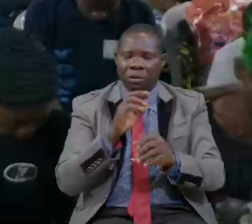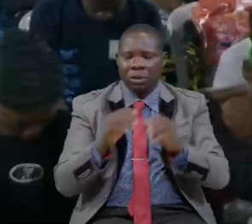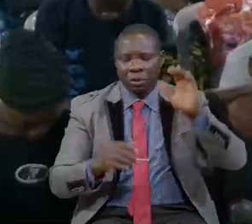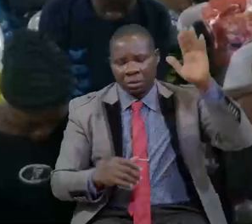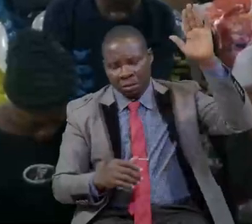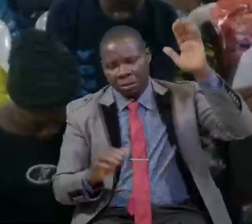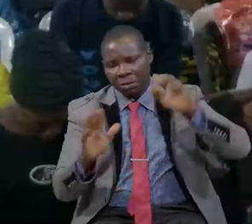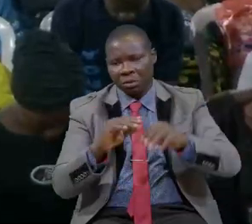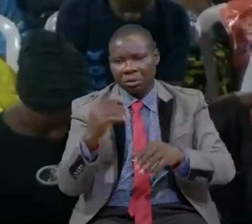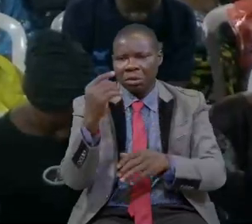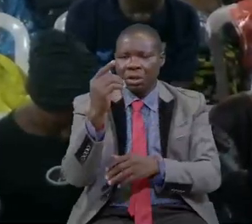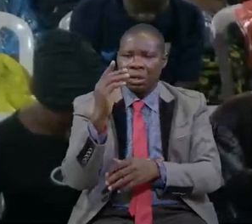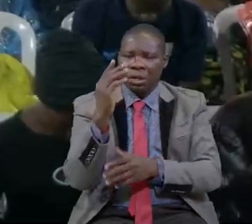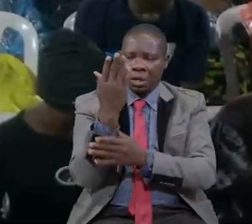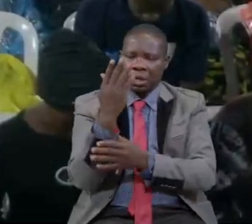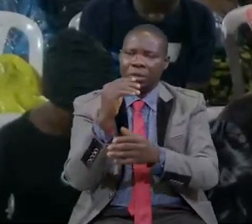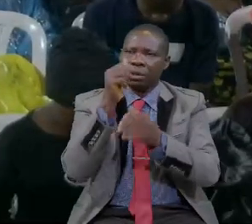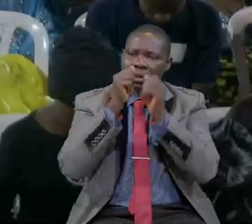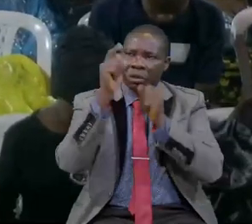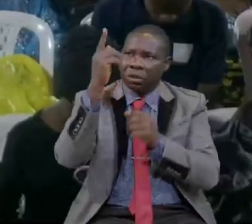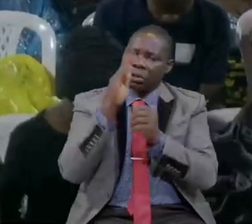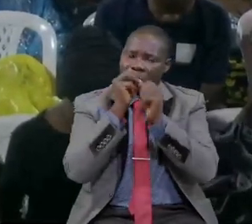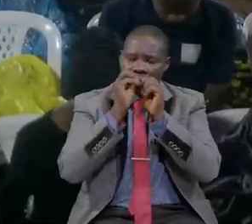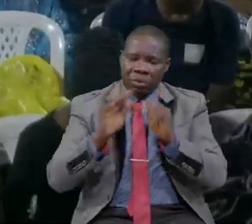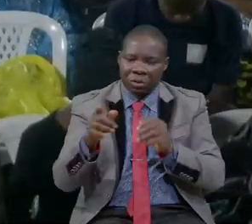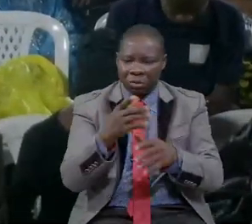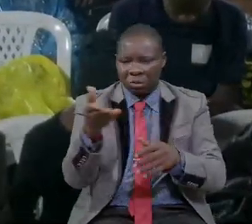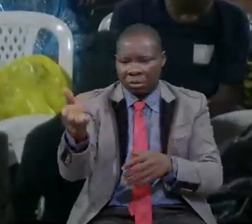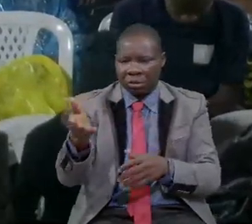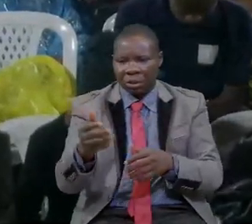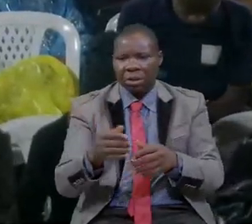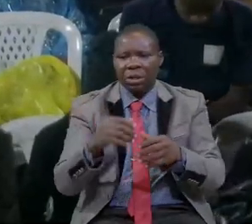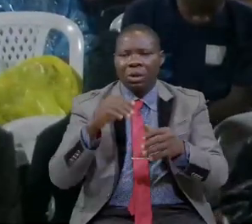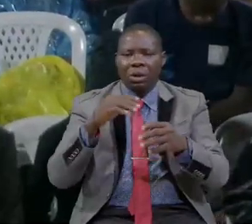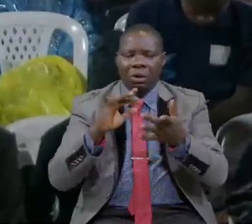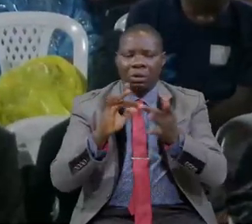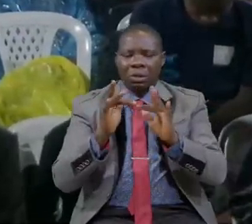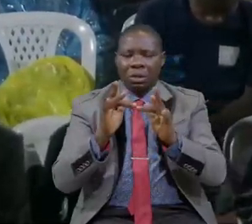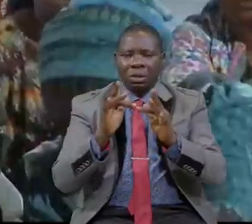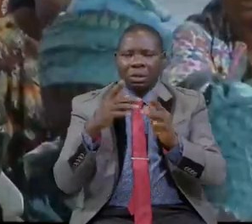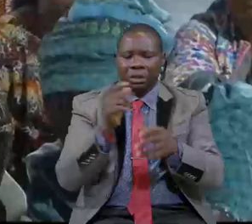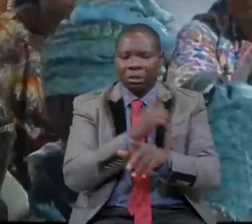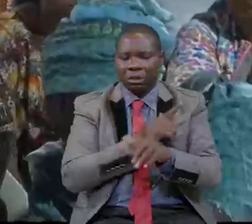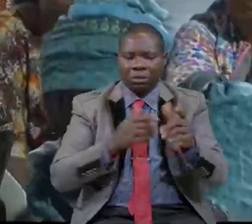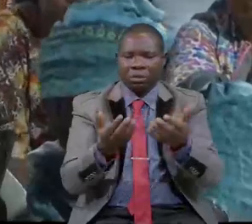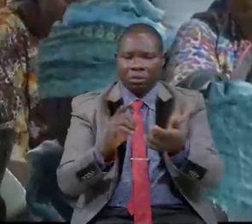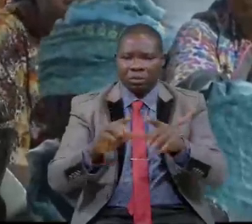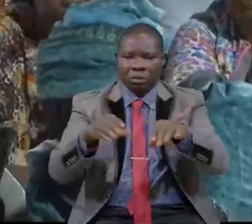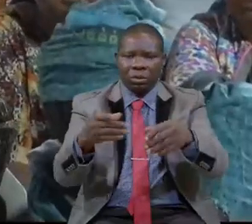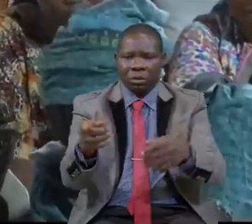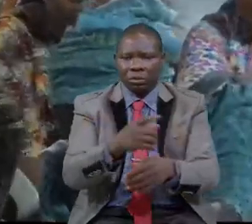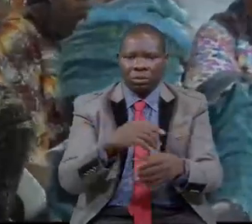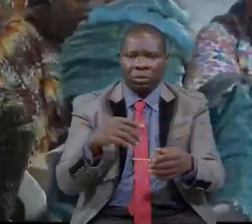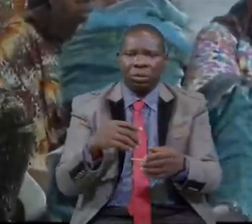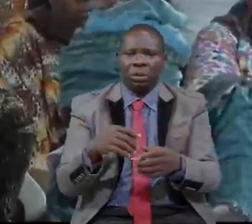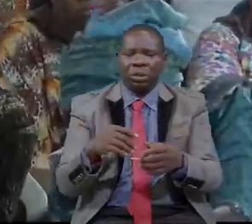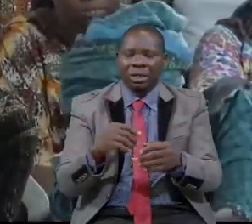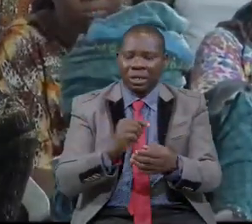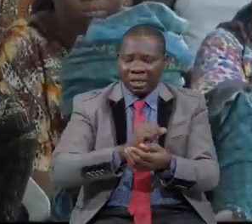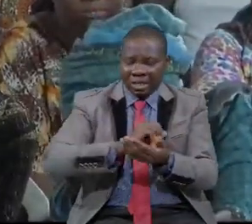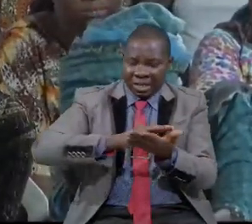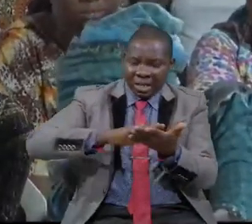bless you there. God bless you there. Online too. The Lord wants to give you a clear cut